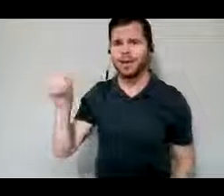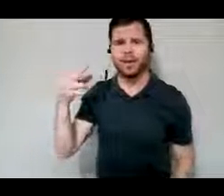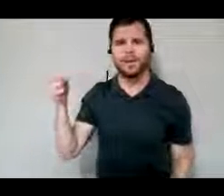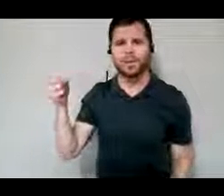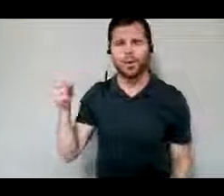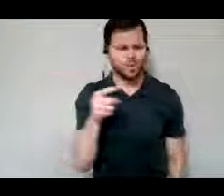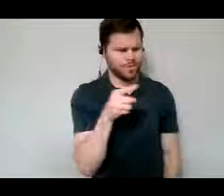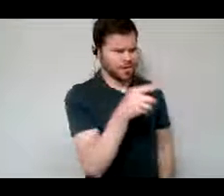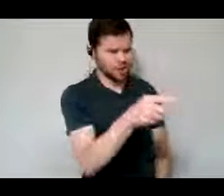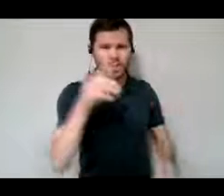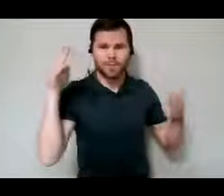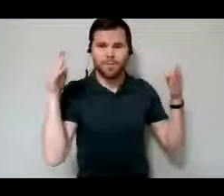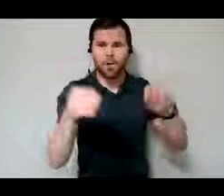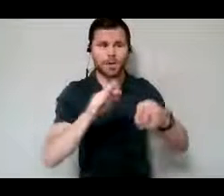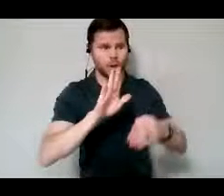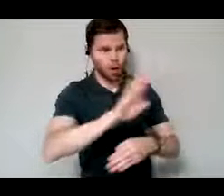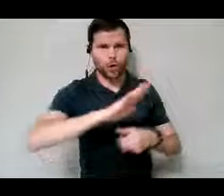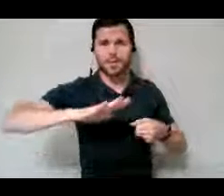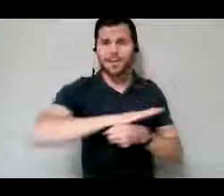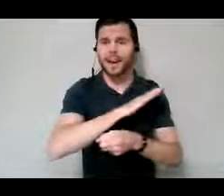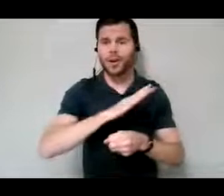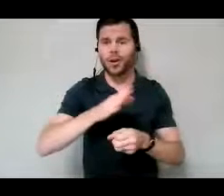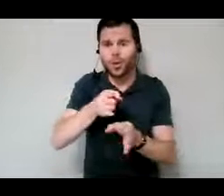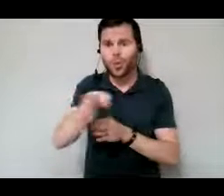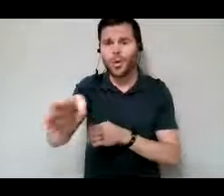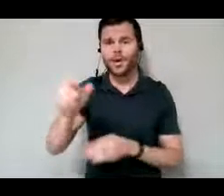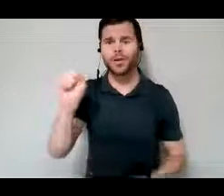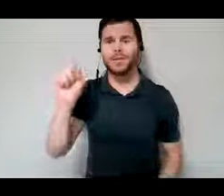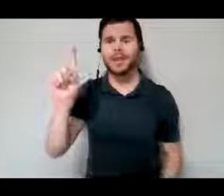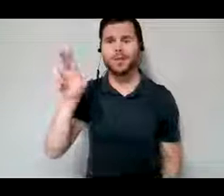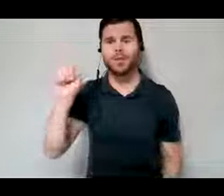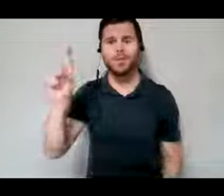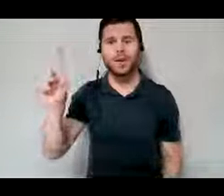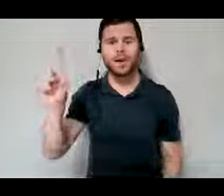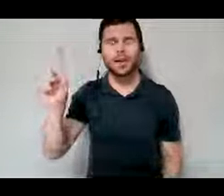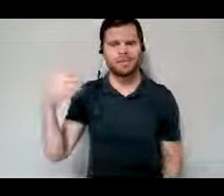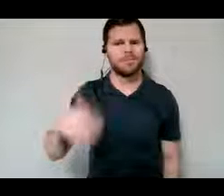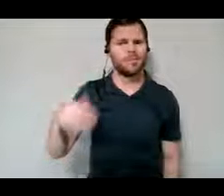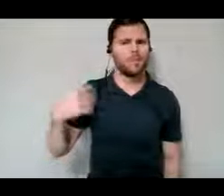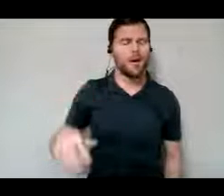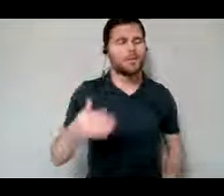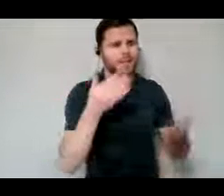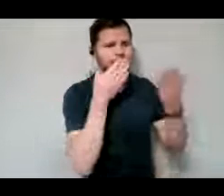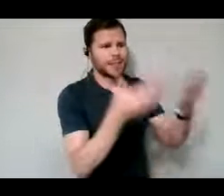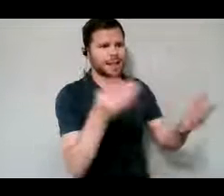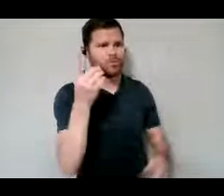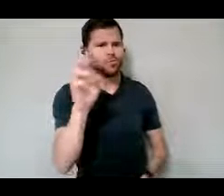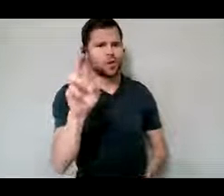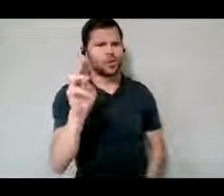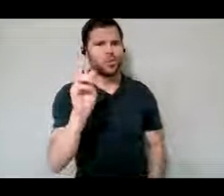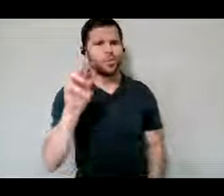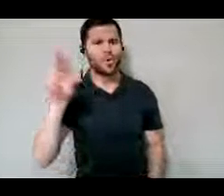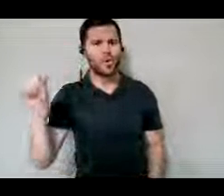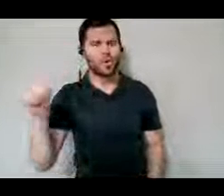her entire career to San Diego Unified School District. Thank you, Dr. Mora, and we wish you